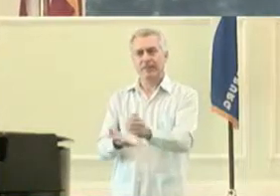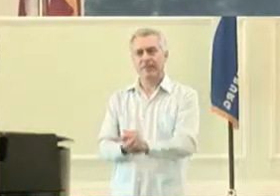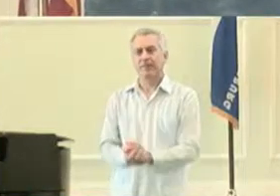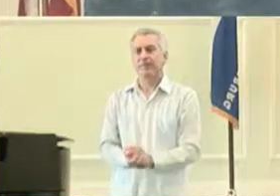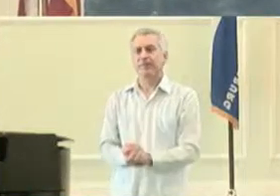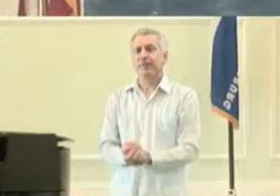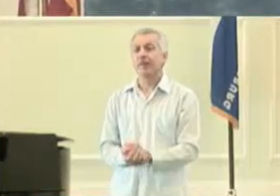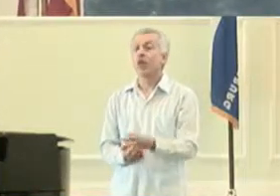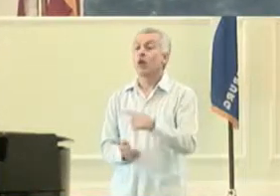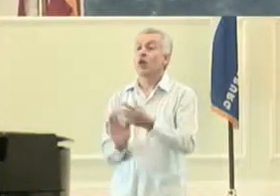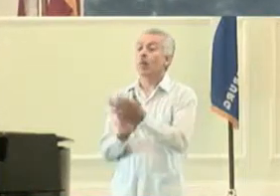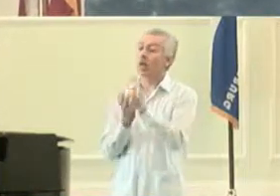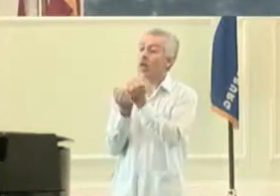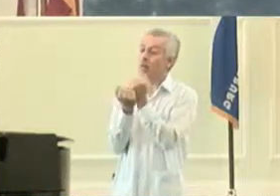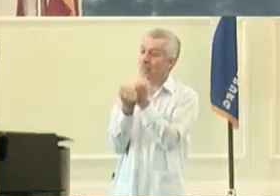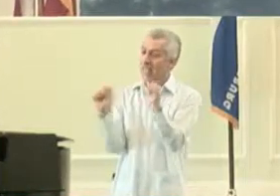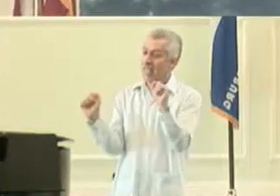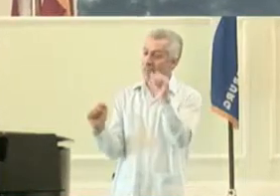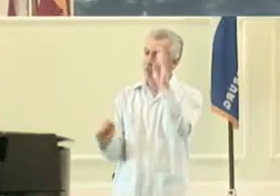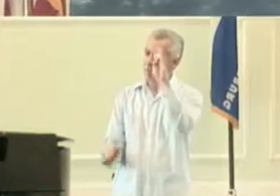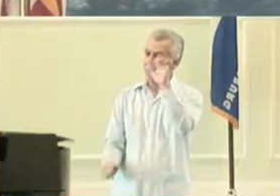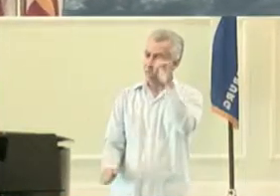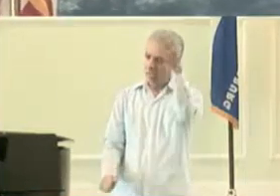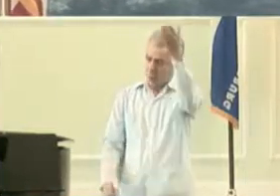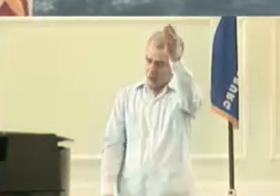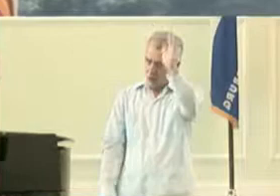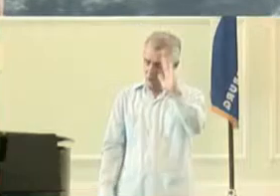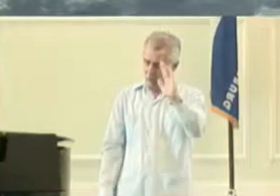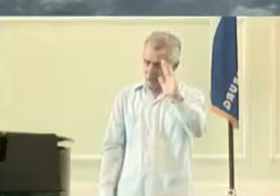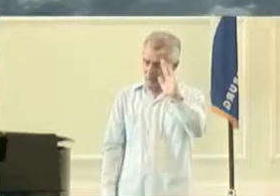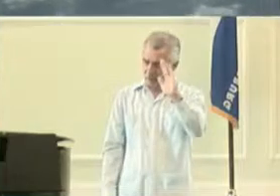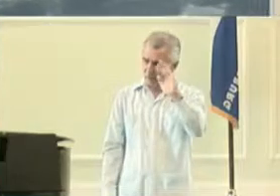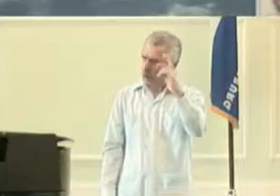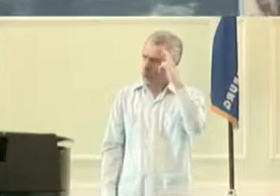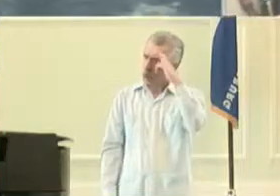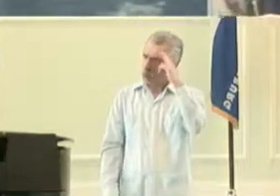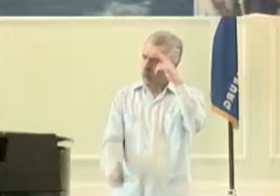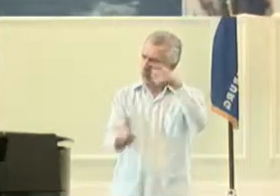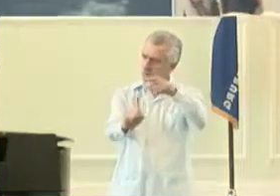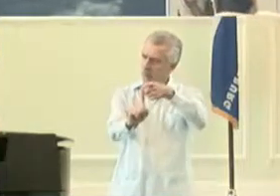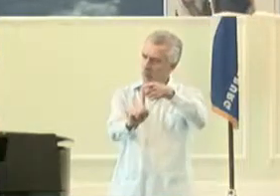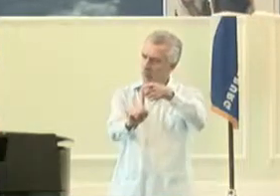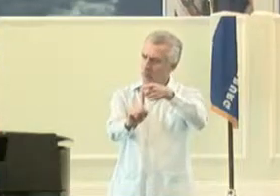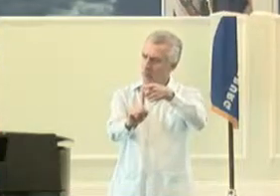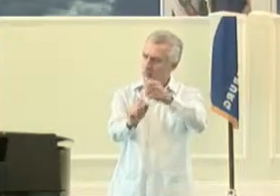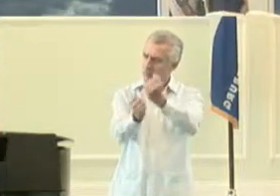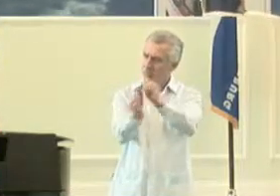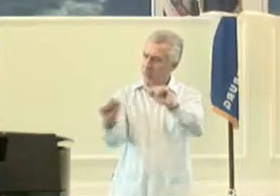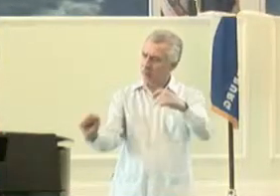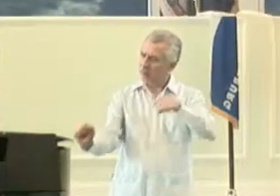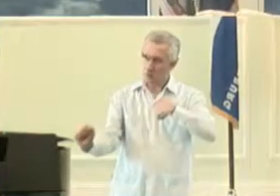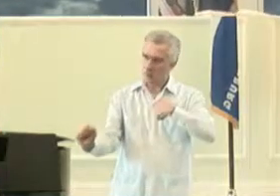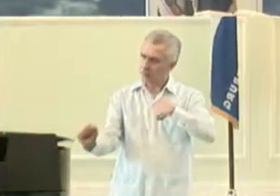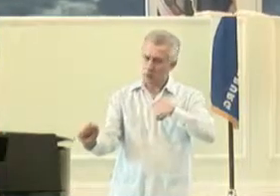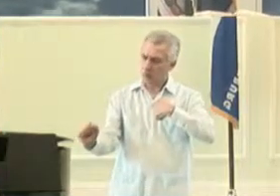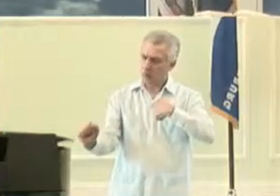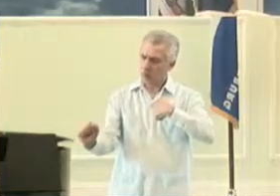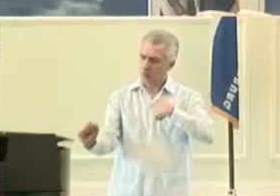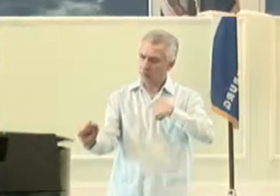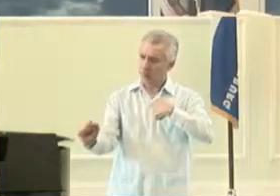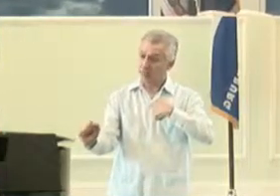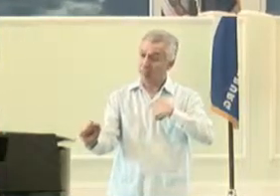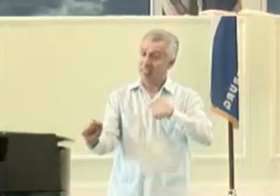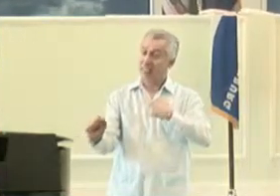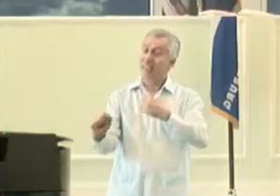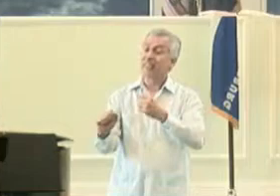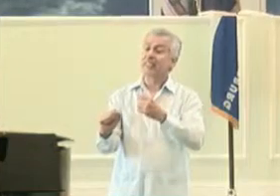are saved by God, not just for the sake of saving us, but he has a greater